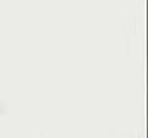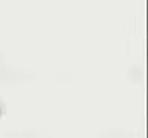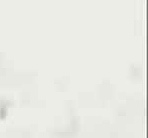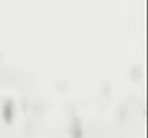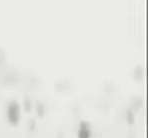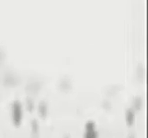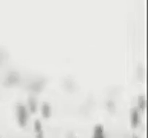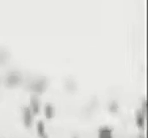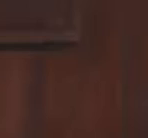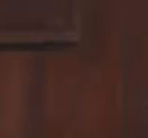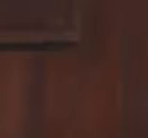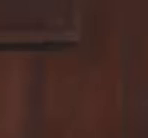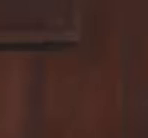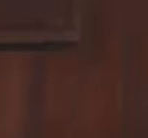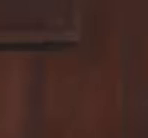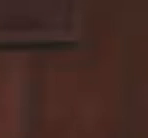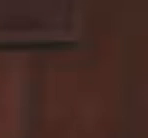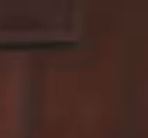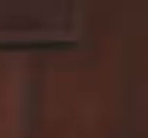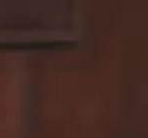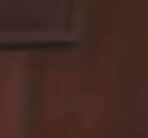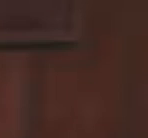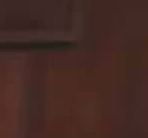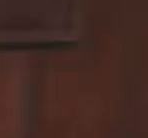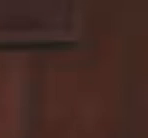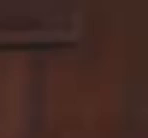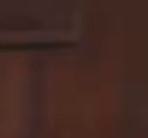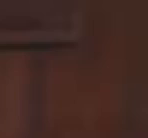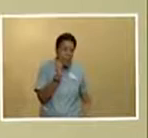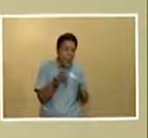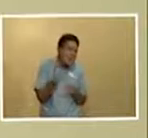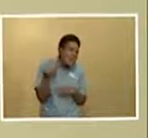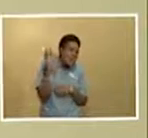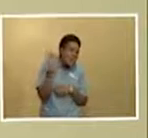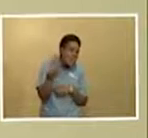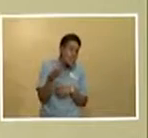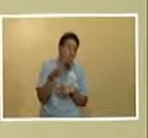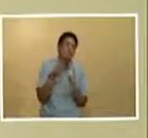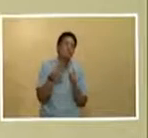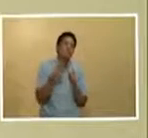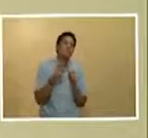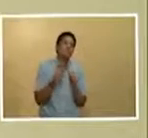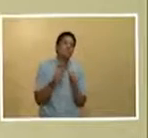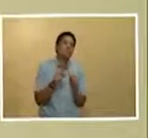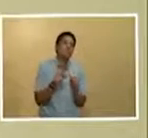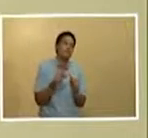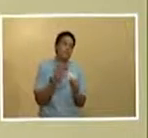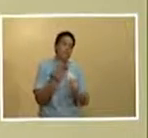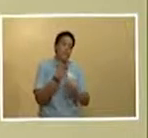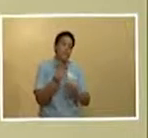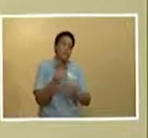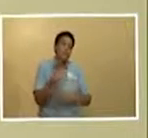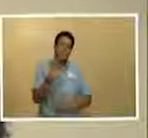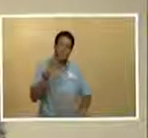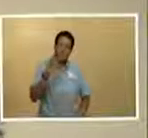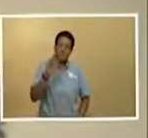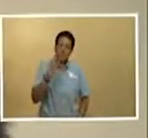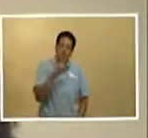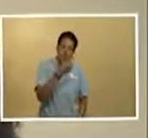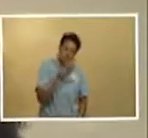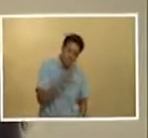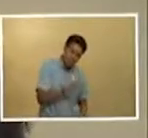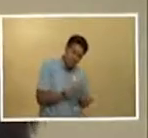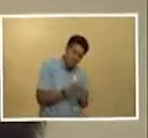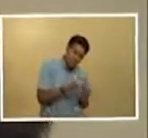last week to get public input into the new national identification system. The town halls, which is an extension of the Joint Select Committee